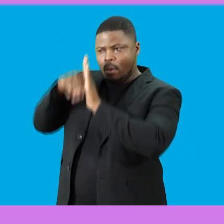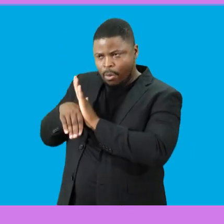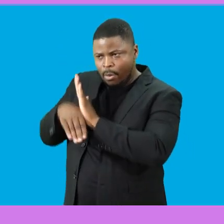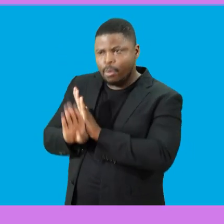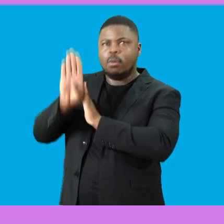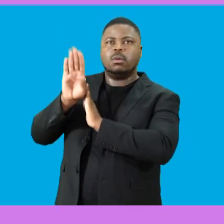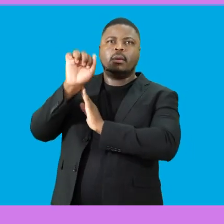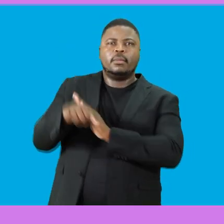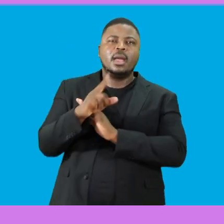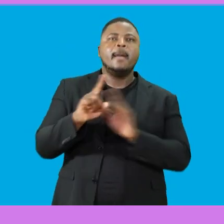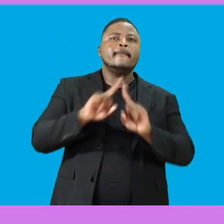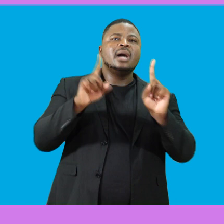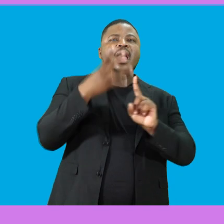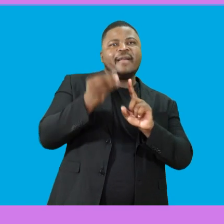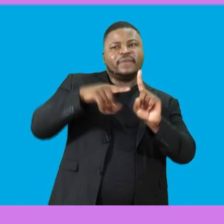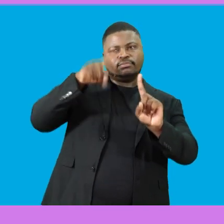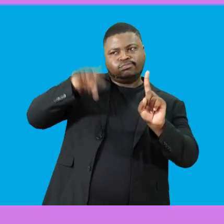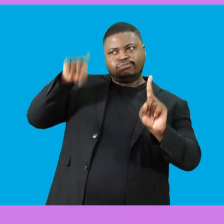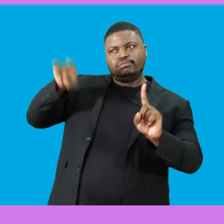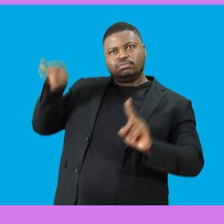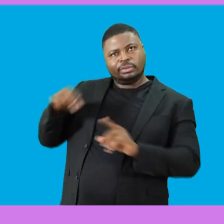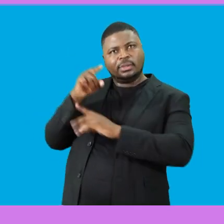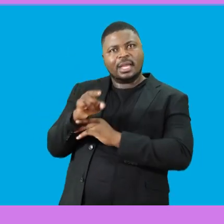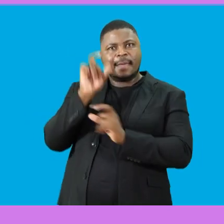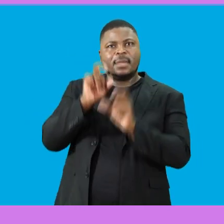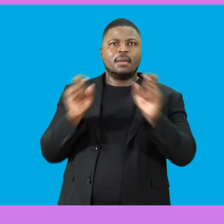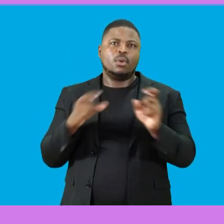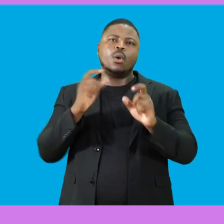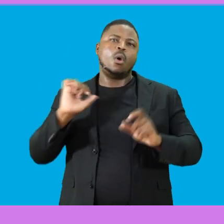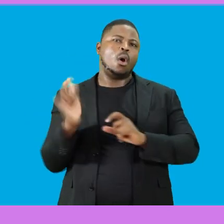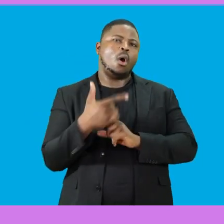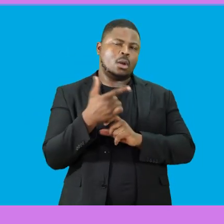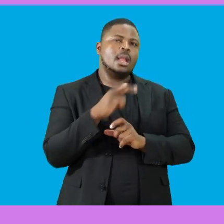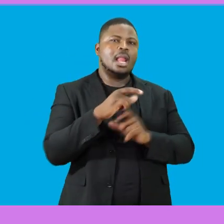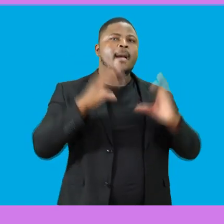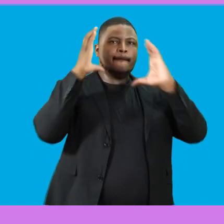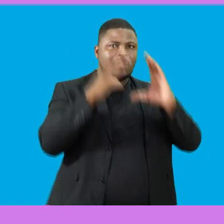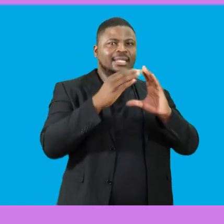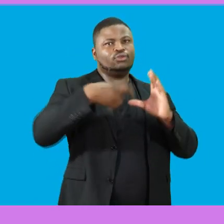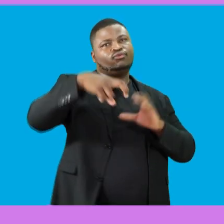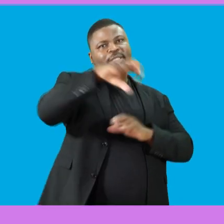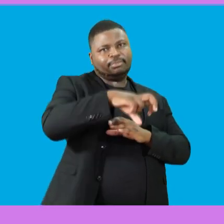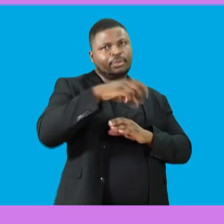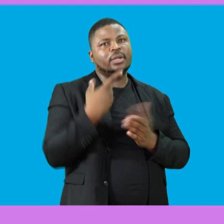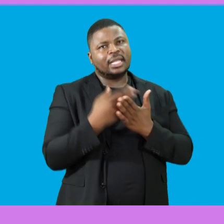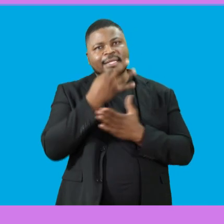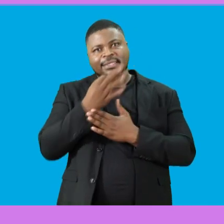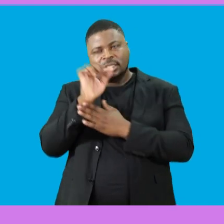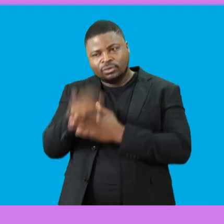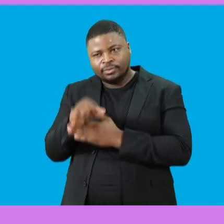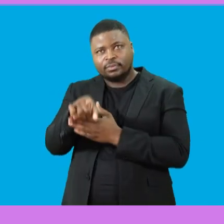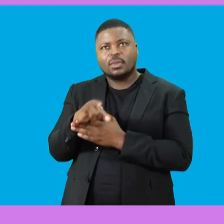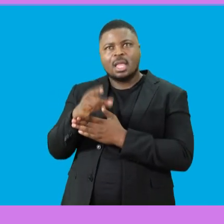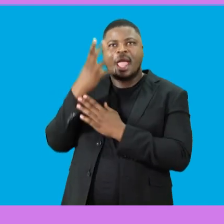again from 5 to 6. So we actually had a fluctuating number of people in all the different bus trips. So that's how you explain the